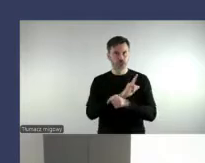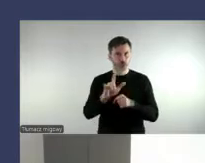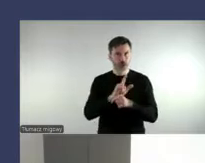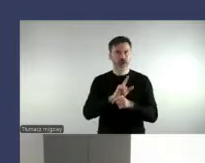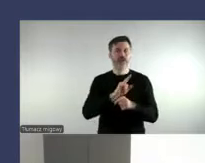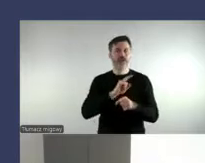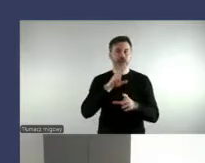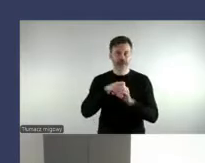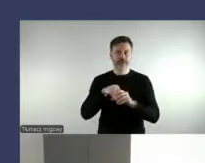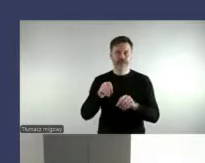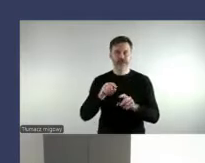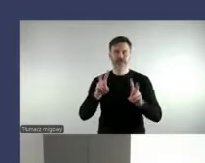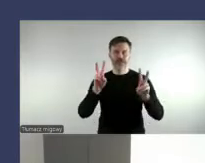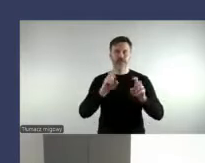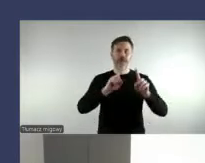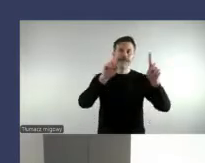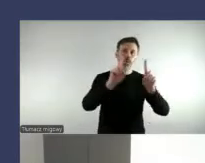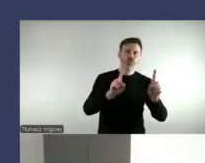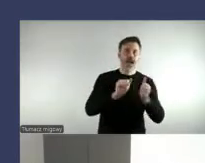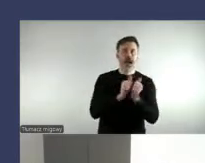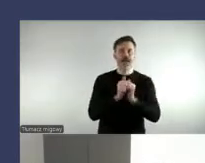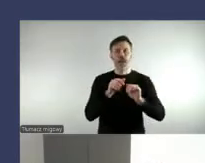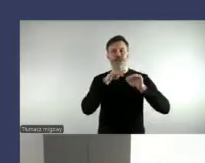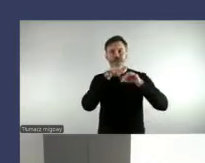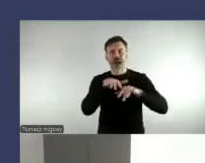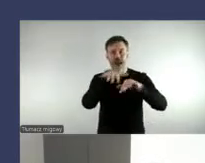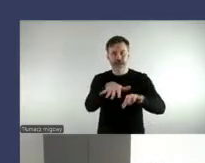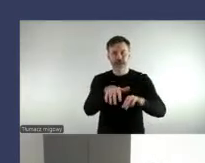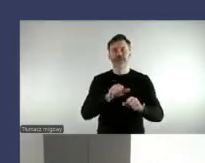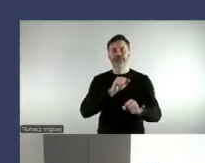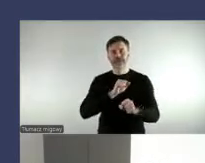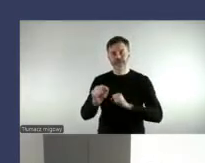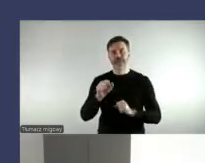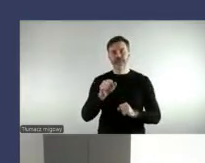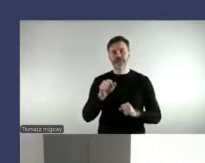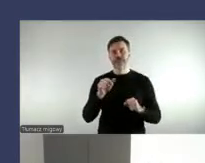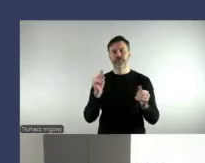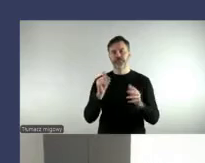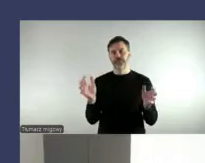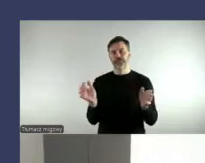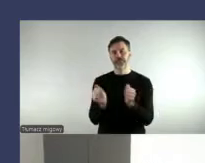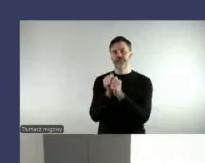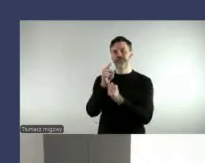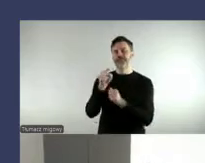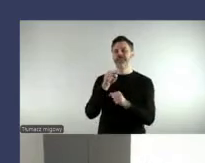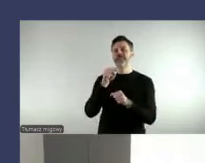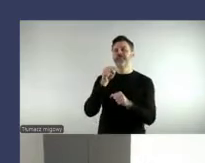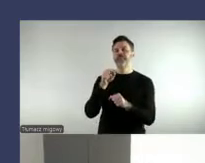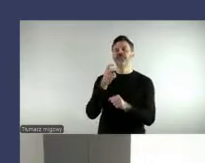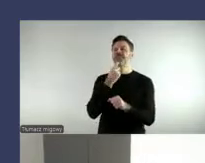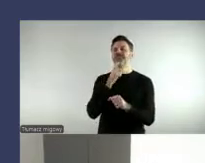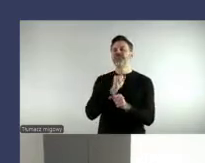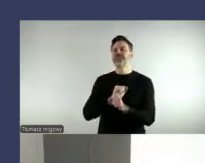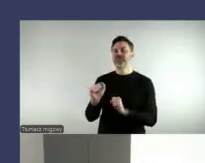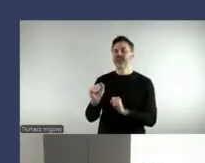are available on YouTube. We had the Storm the Wave trainings. You can also find our materials